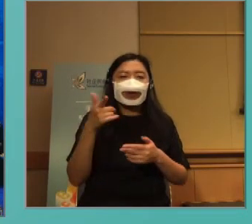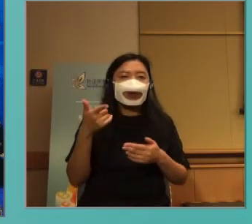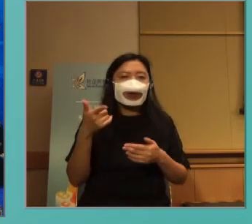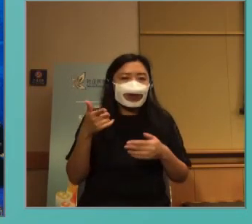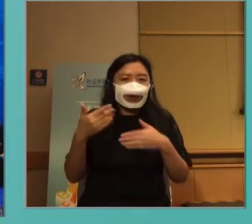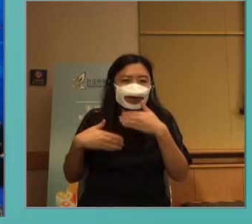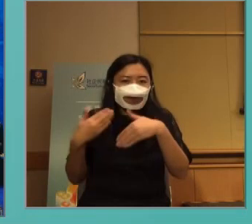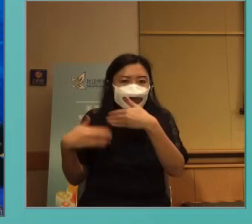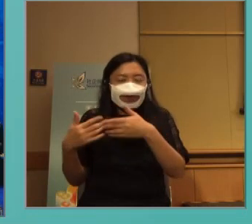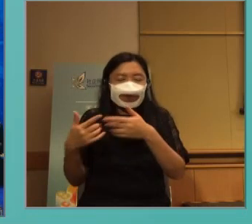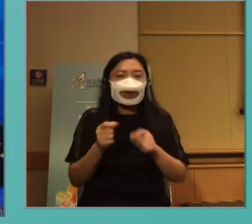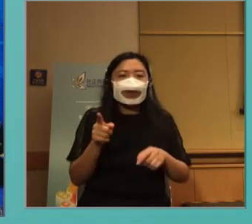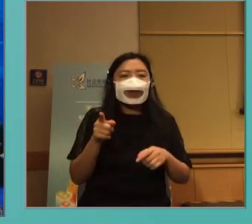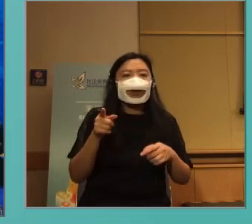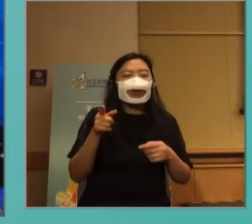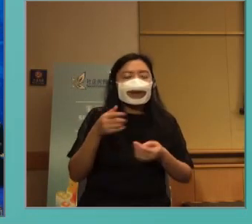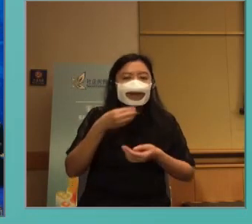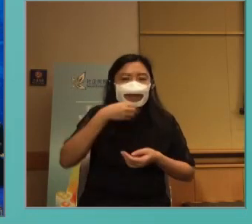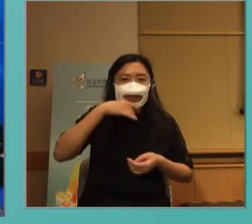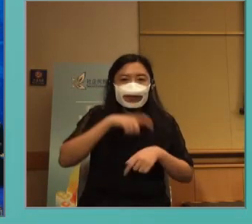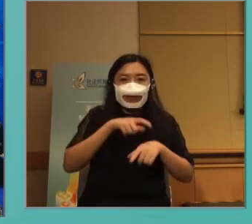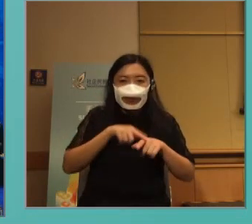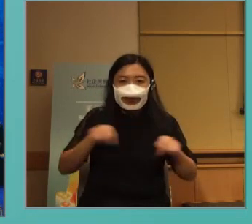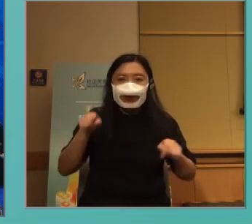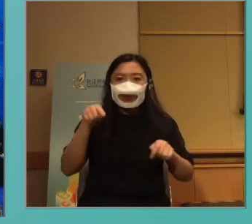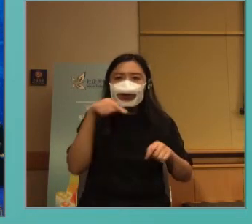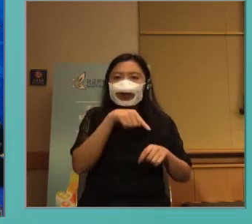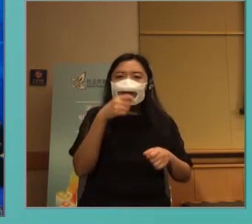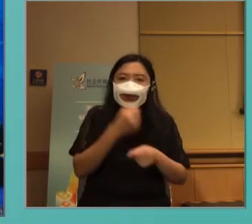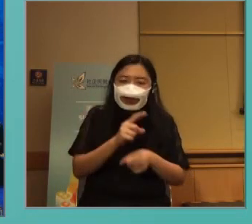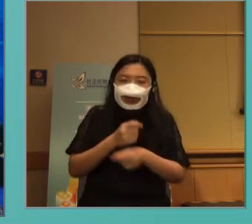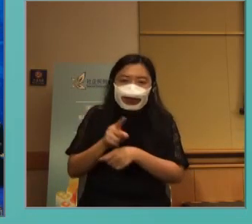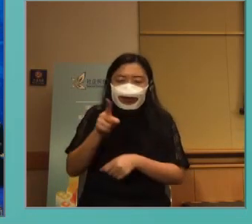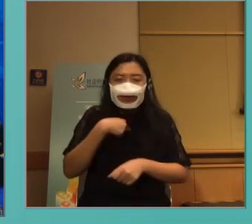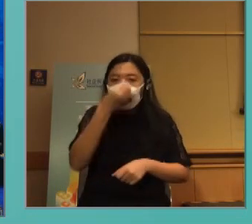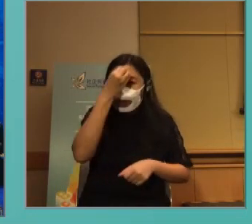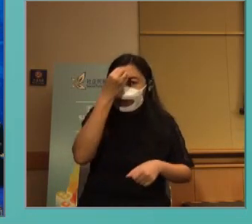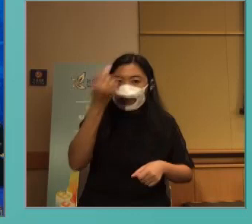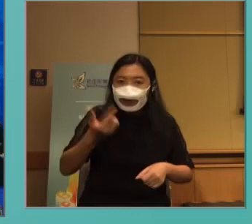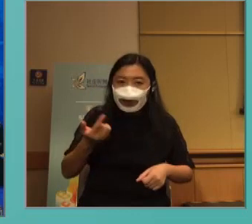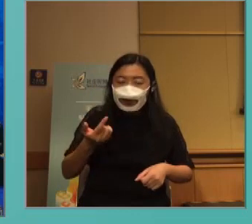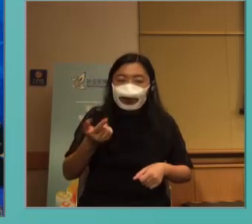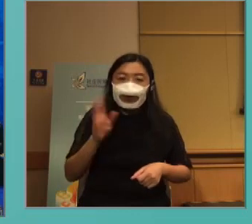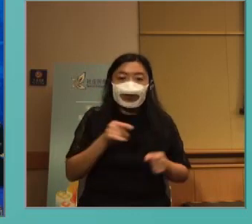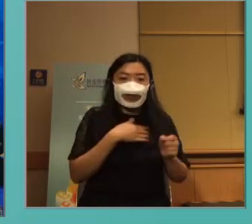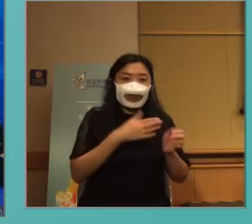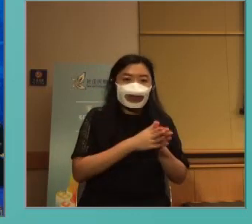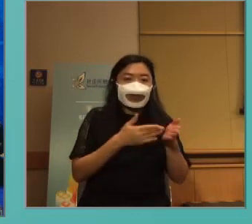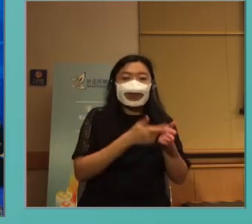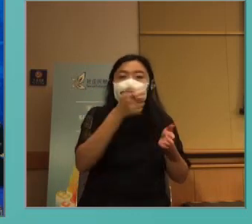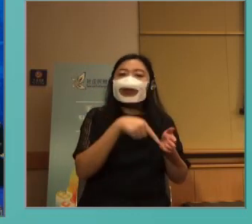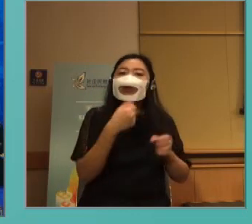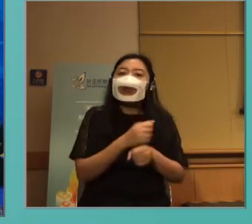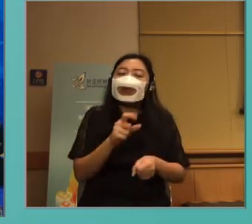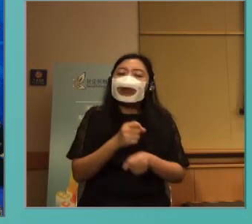more functional smart hot wallet, like a trust wallet. And maybe you're starting to buy expensive stuff and you need to get a cold